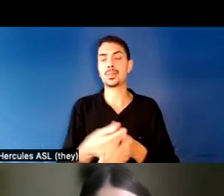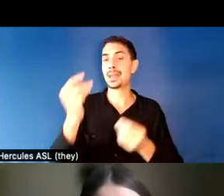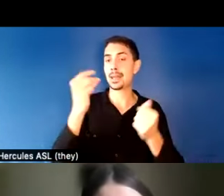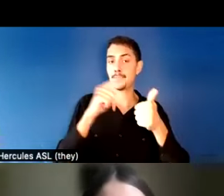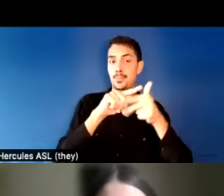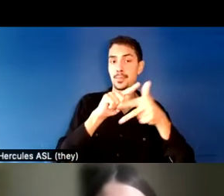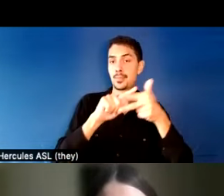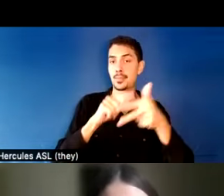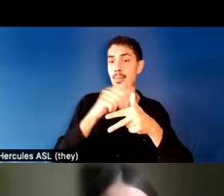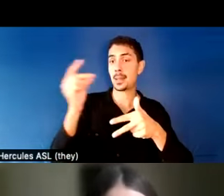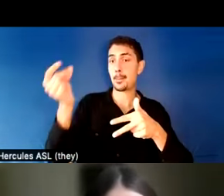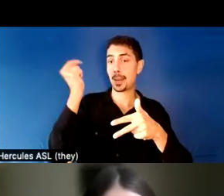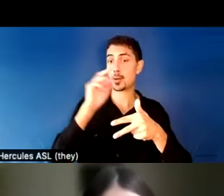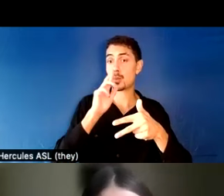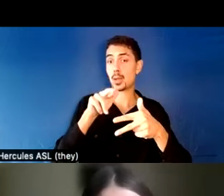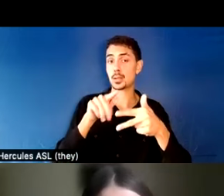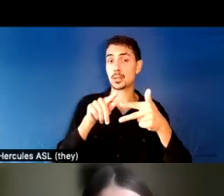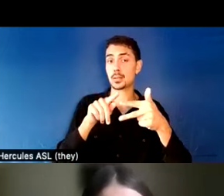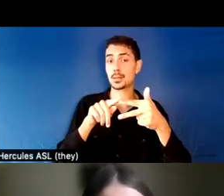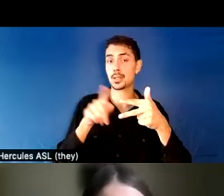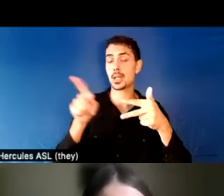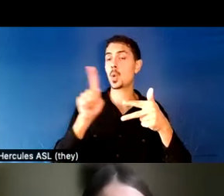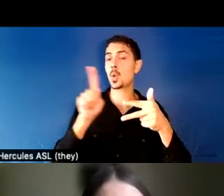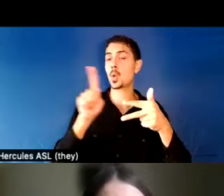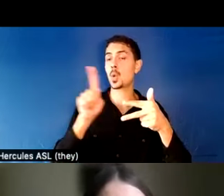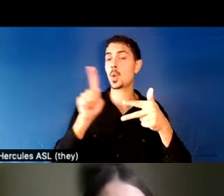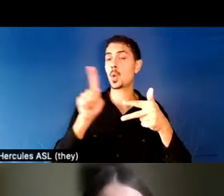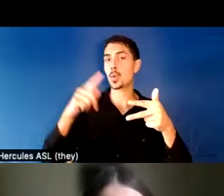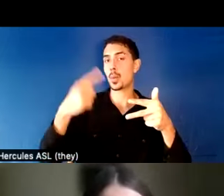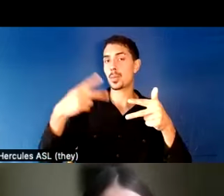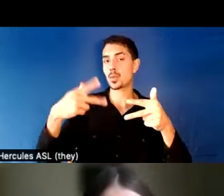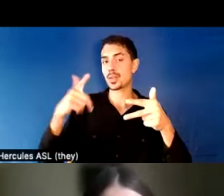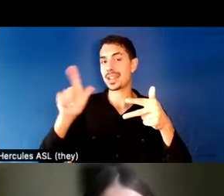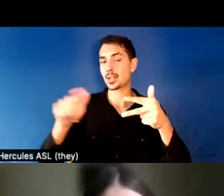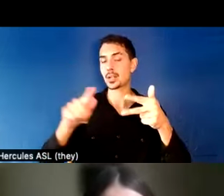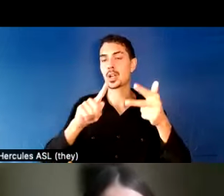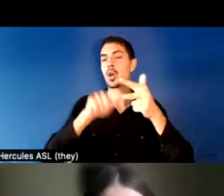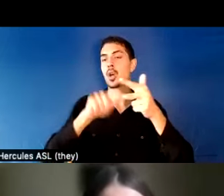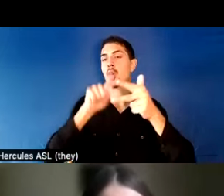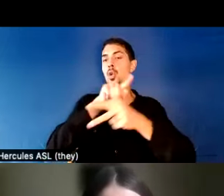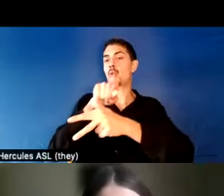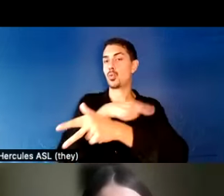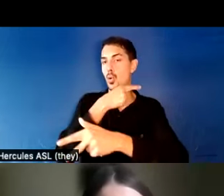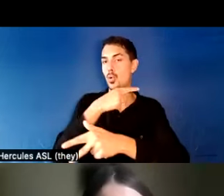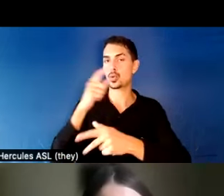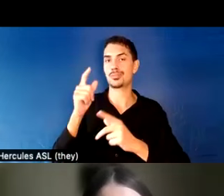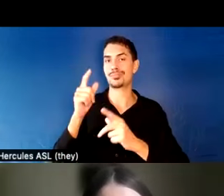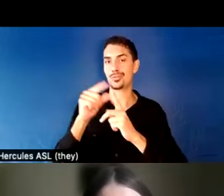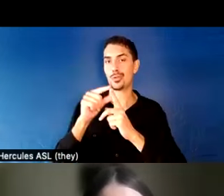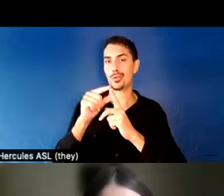term. So we'll be chatting things in here in a minute, but when we're thinking about who people